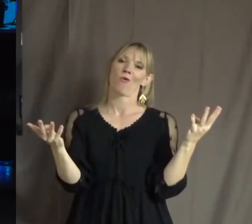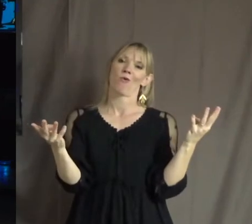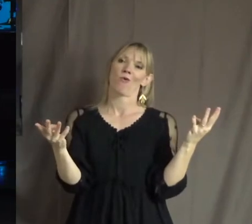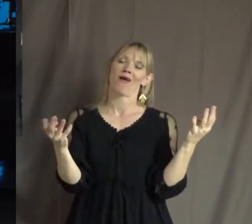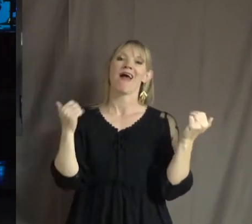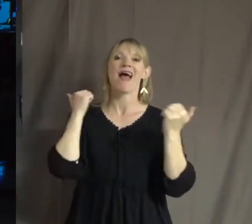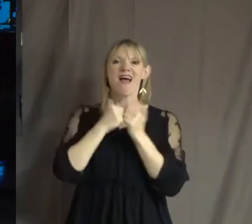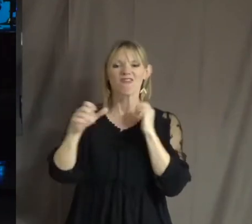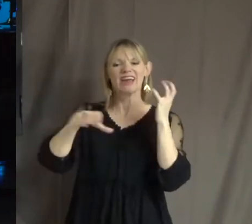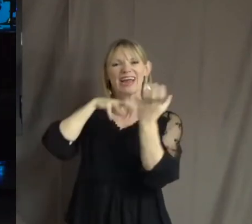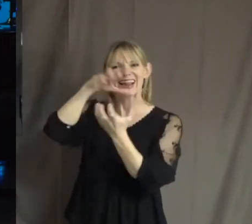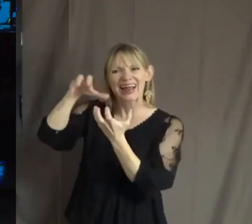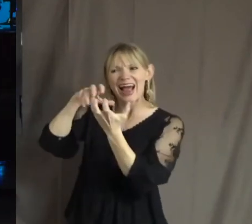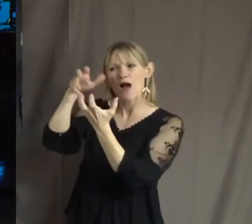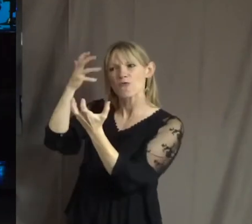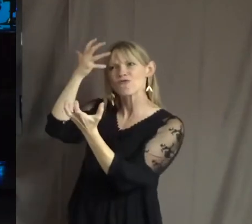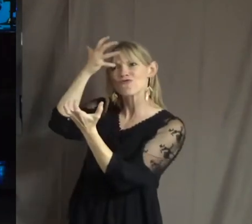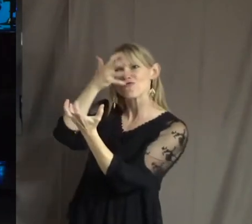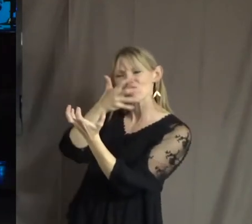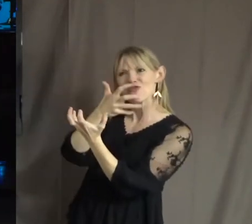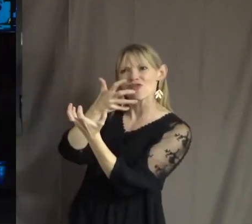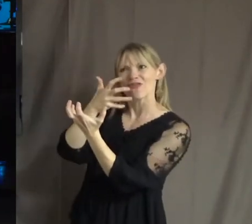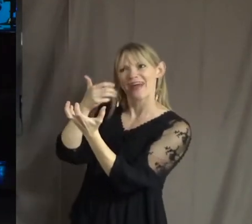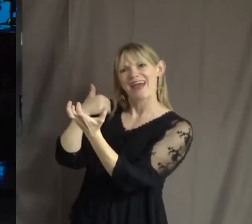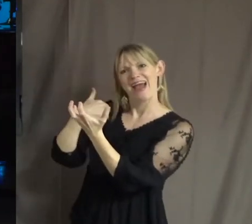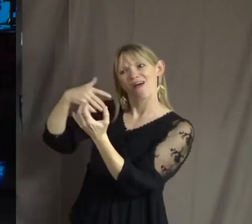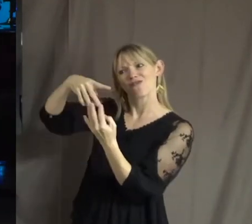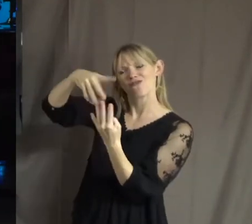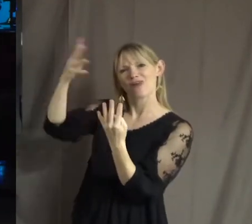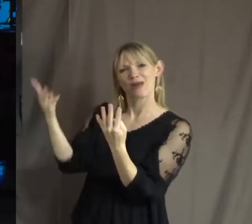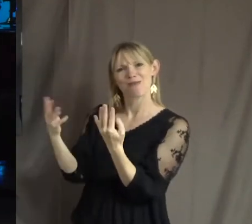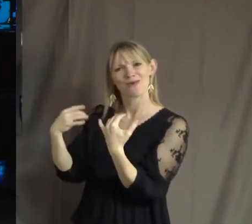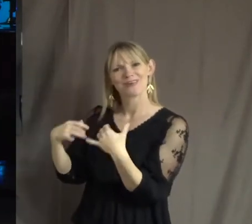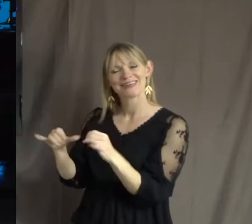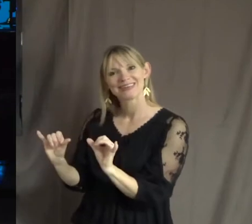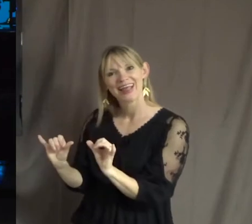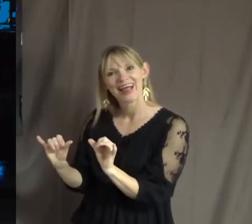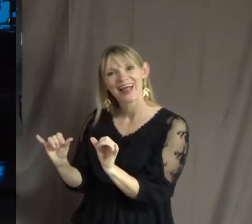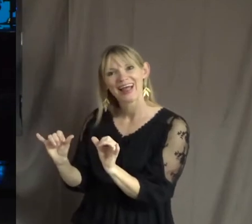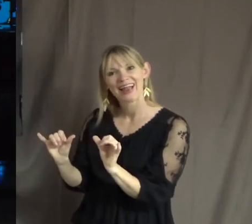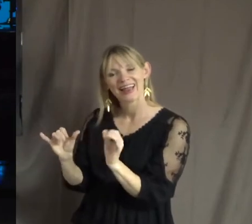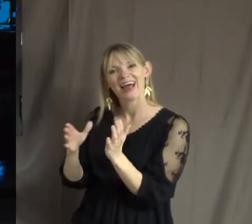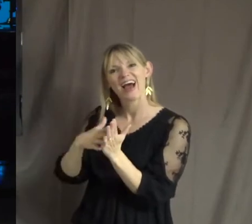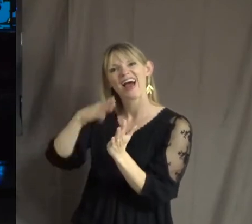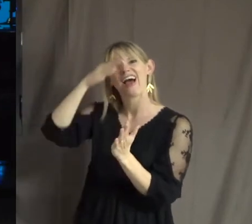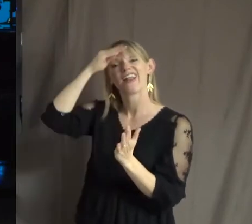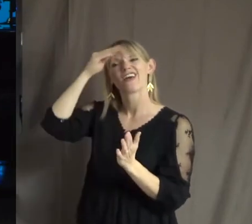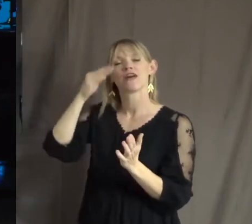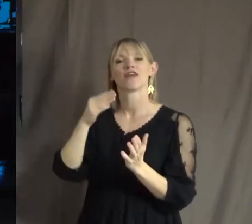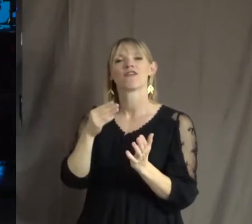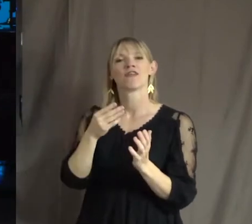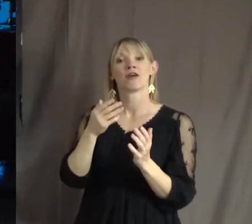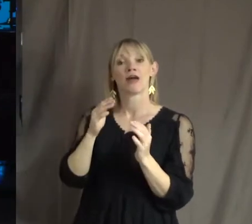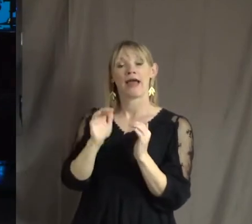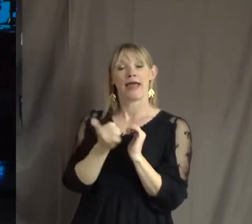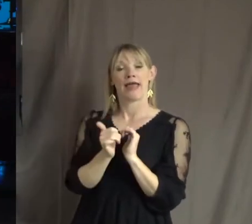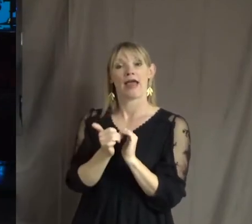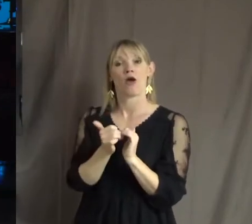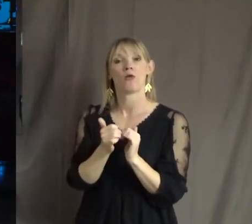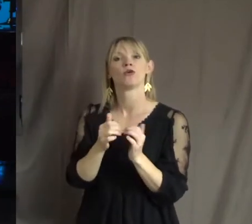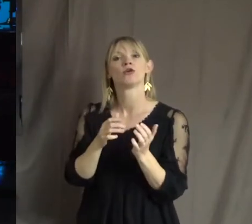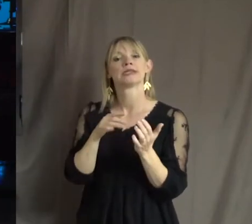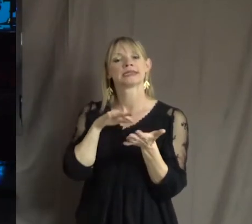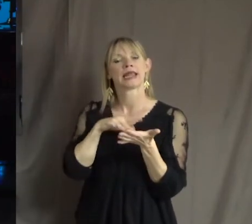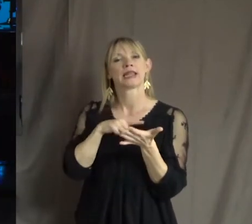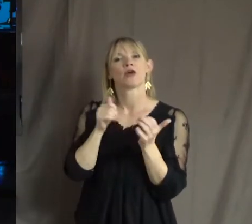cloud. And I learned that many years ago from studying with Jerry Jimpolsky, Dr. Jerry Jimpolsky,